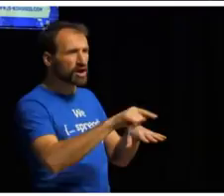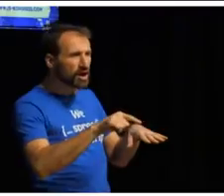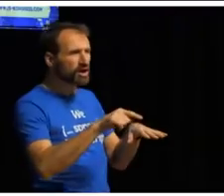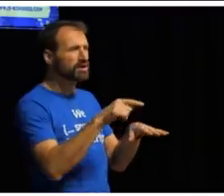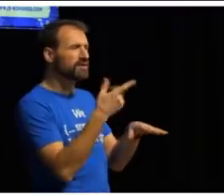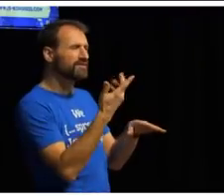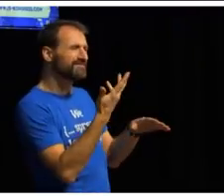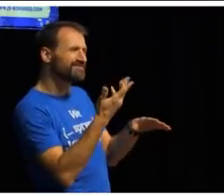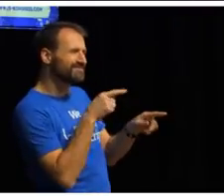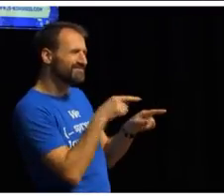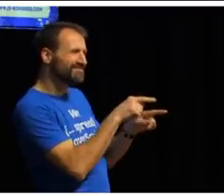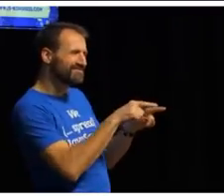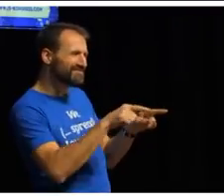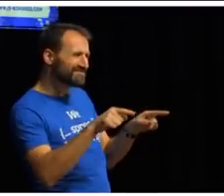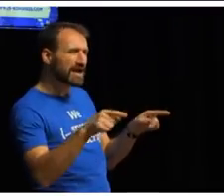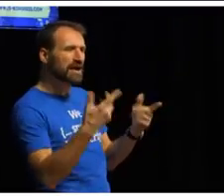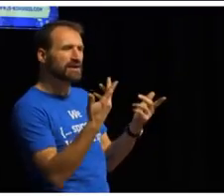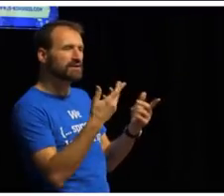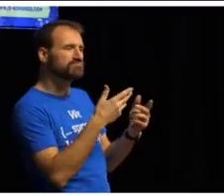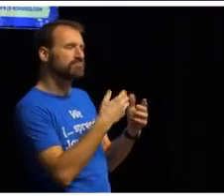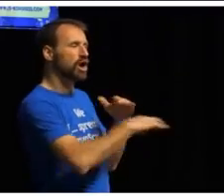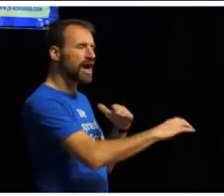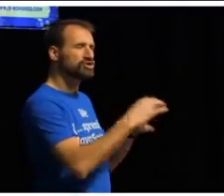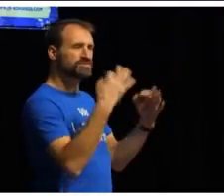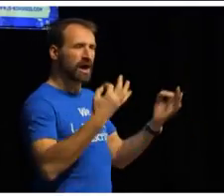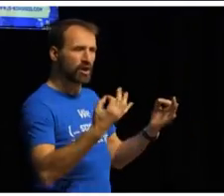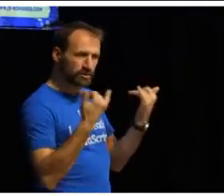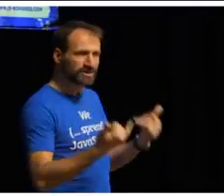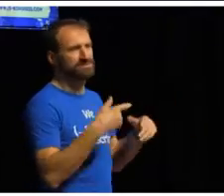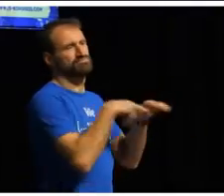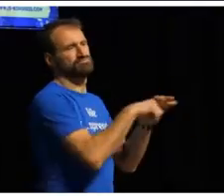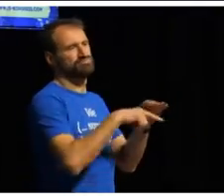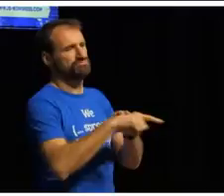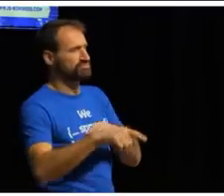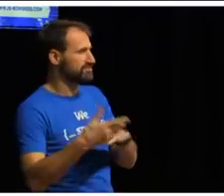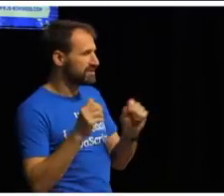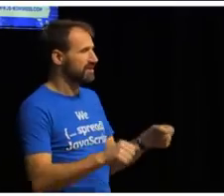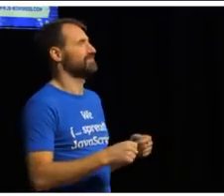Then this year, a machine beat one of the best Go players,